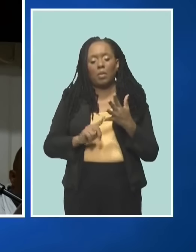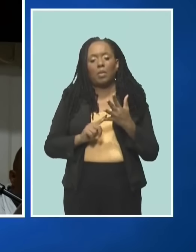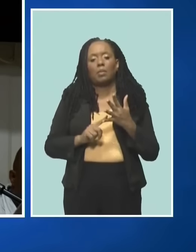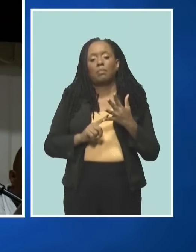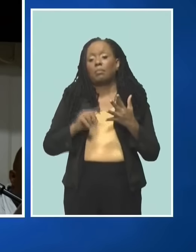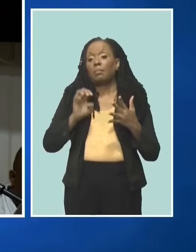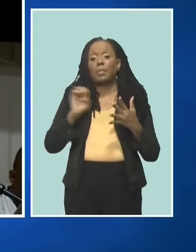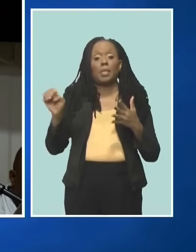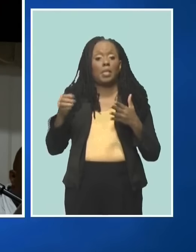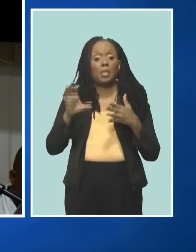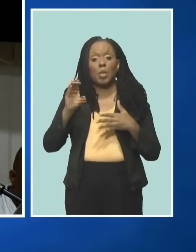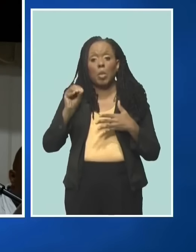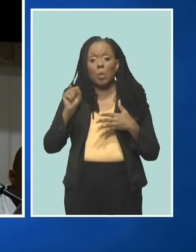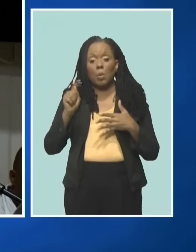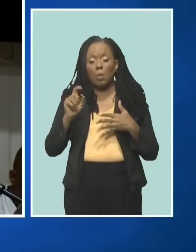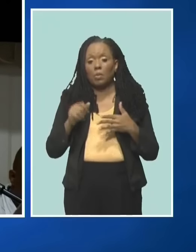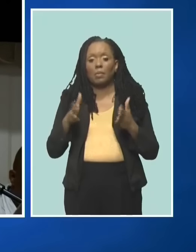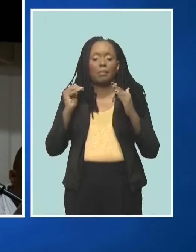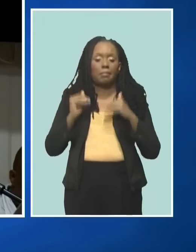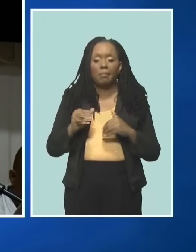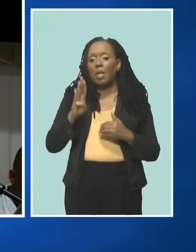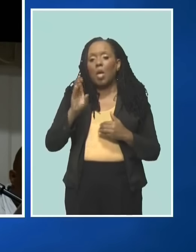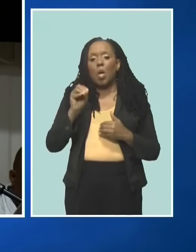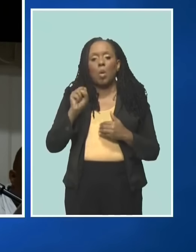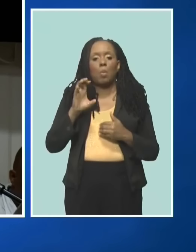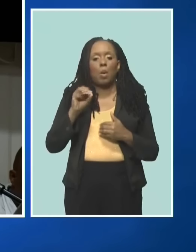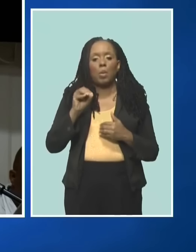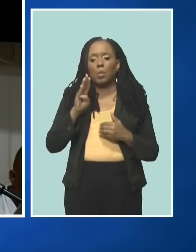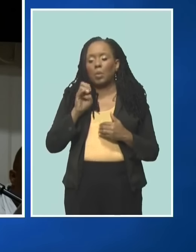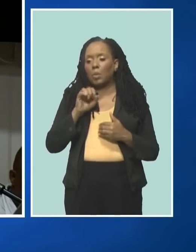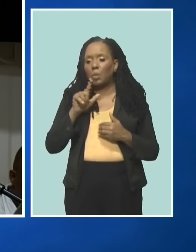We're doing Boscobel Road, which is Highway B2, the road from